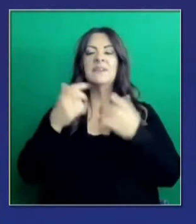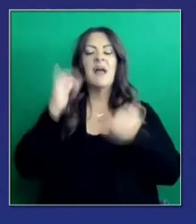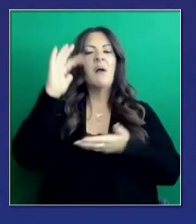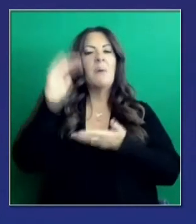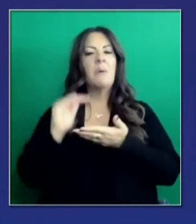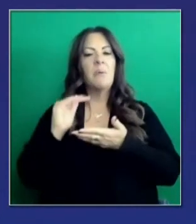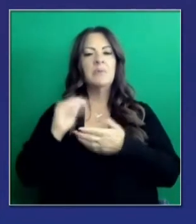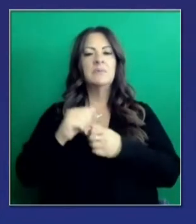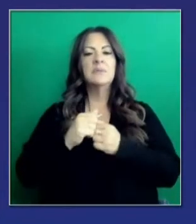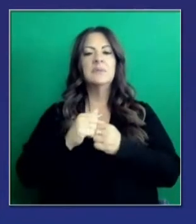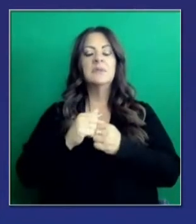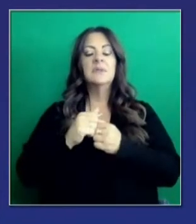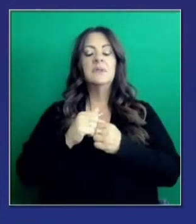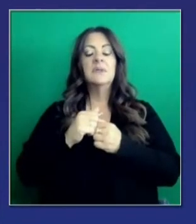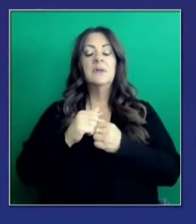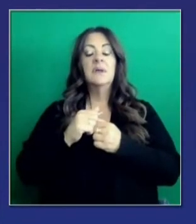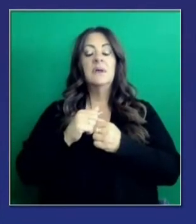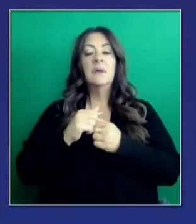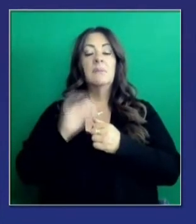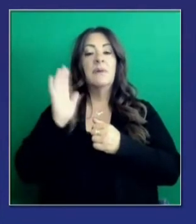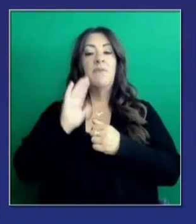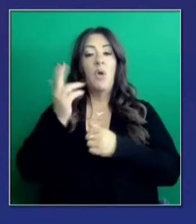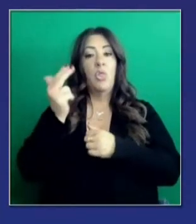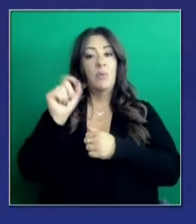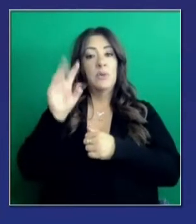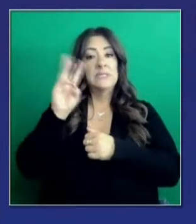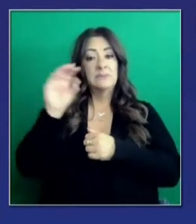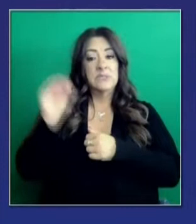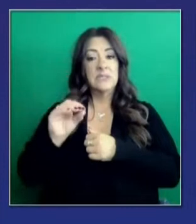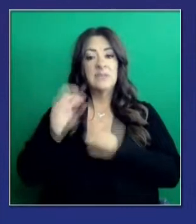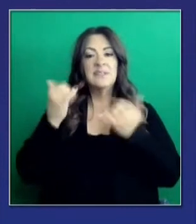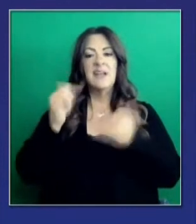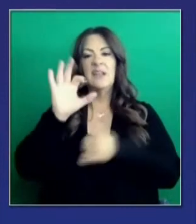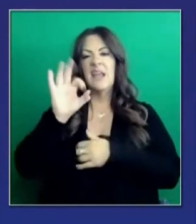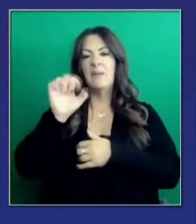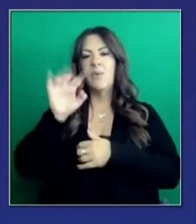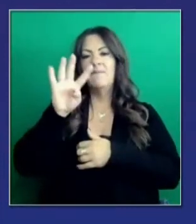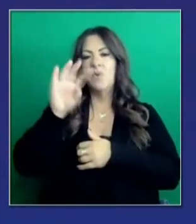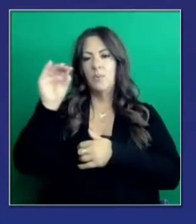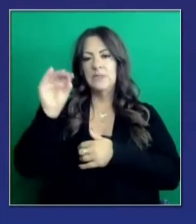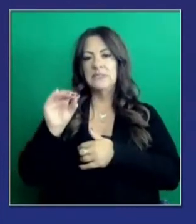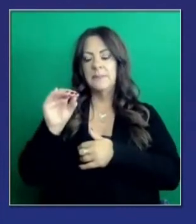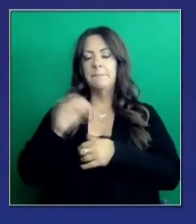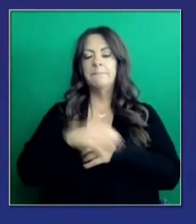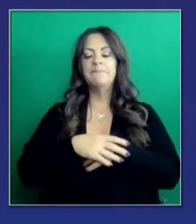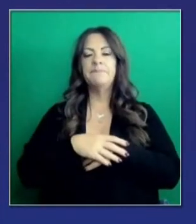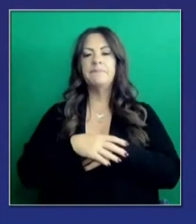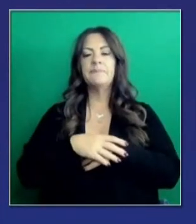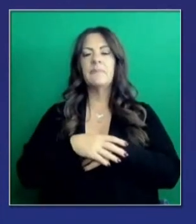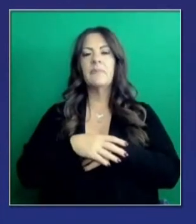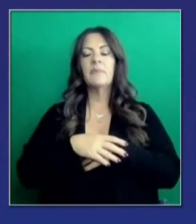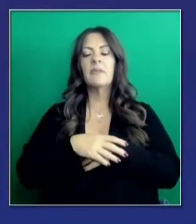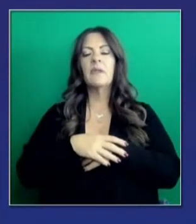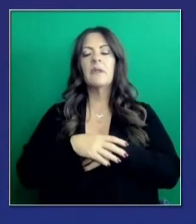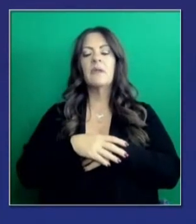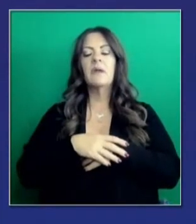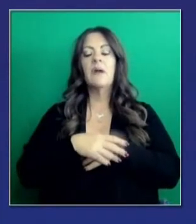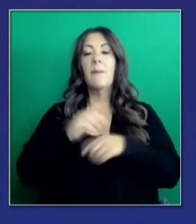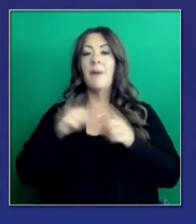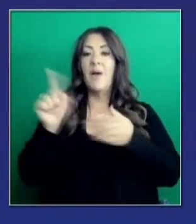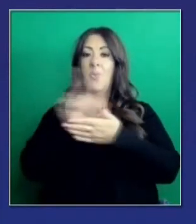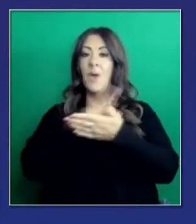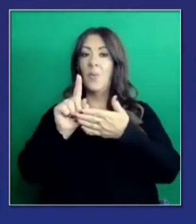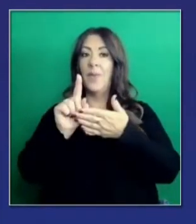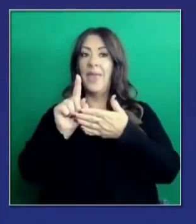2 weeks ago, 9.4% today. The 7-day rate, even more favorable. Again,